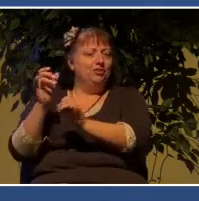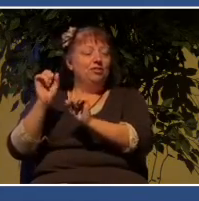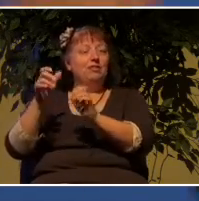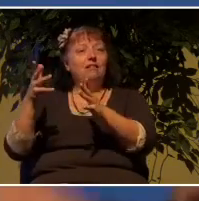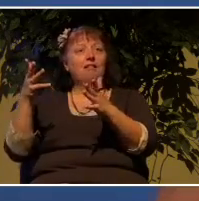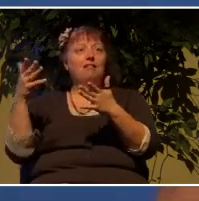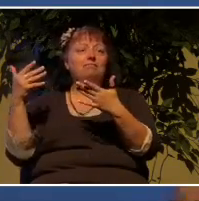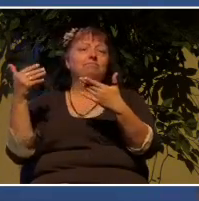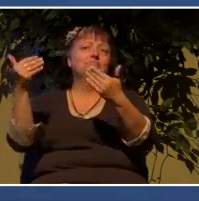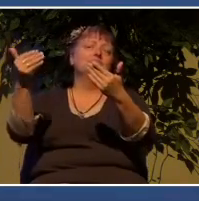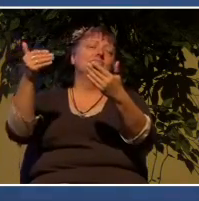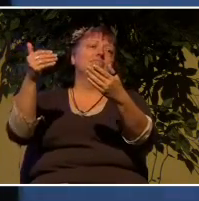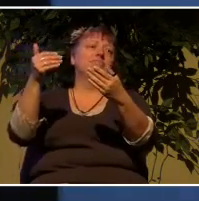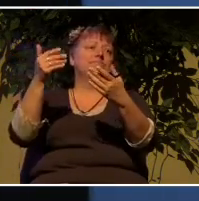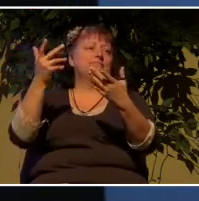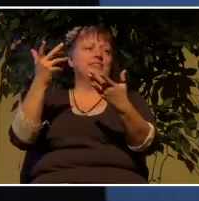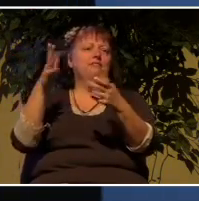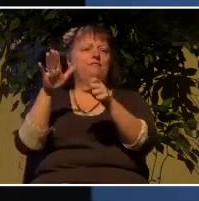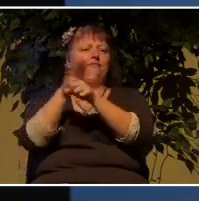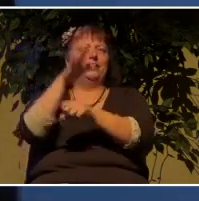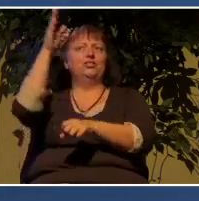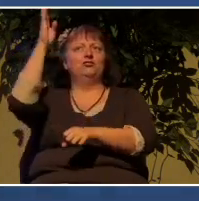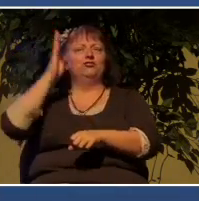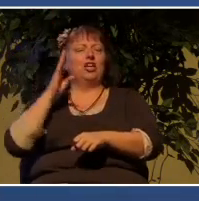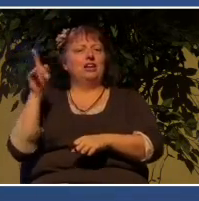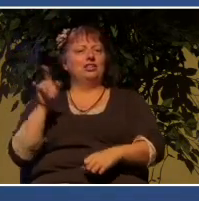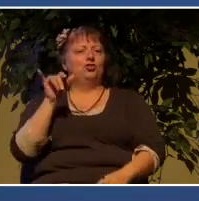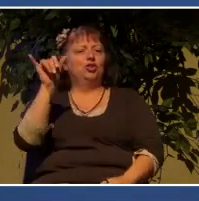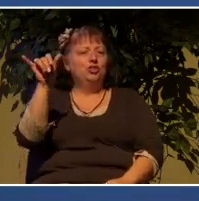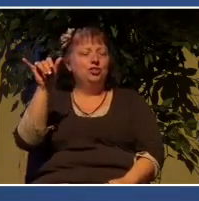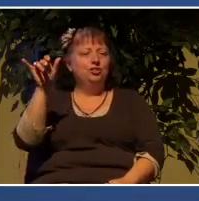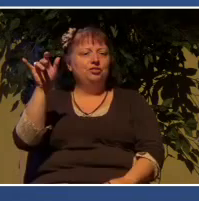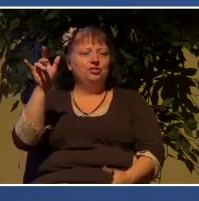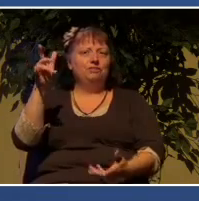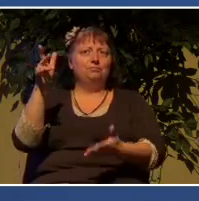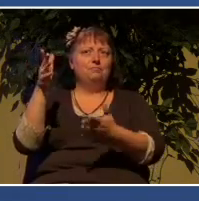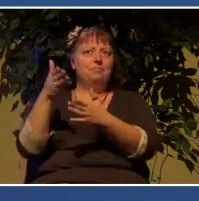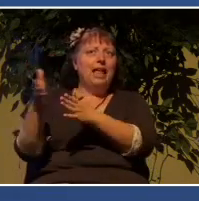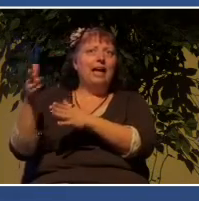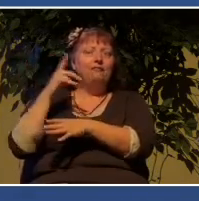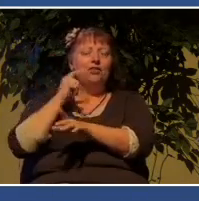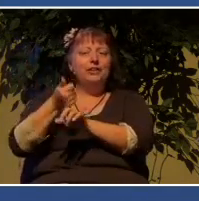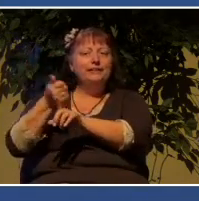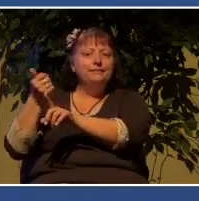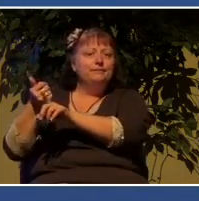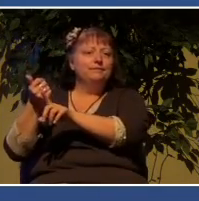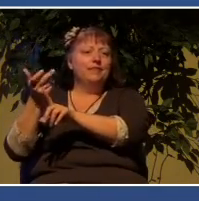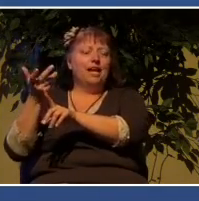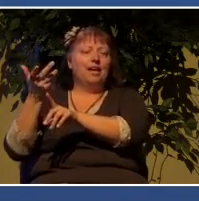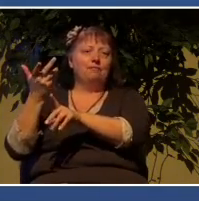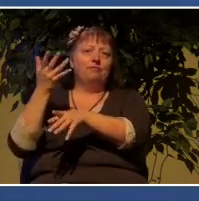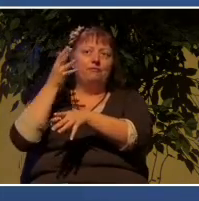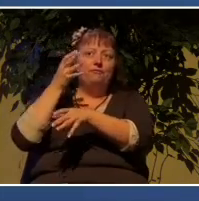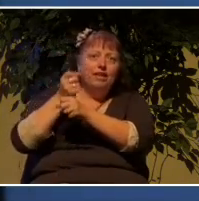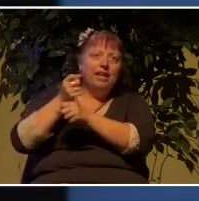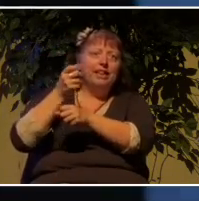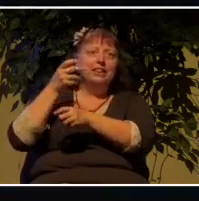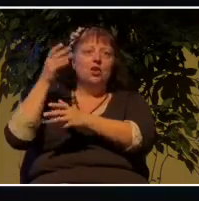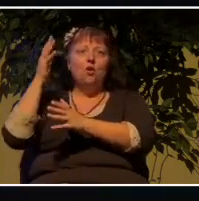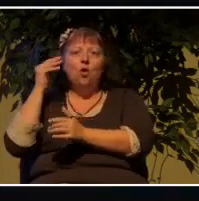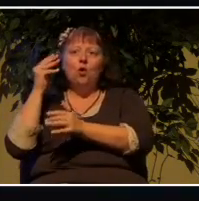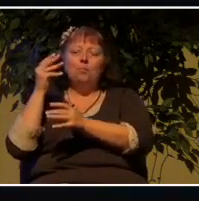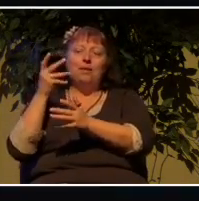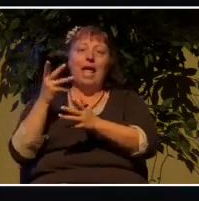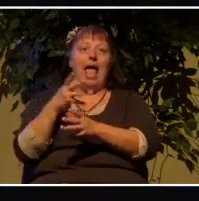keep expanding into everything that God has for me, which is why faith and hope, in addition to